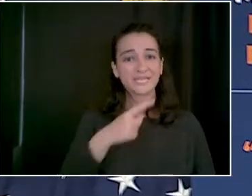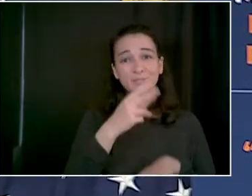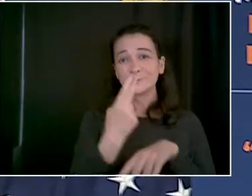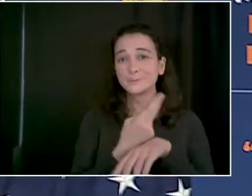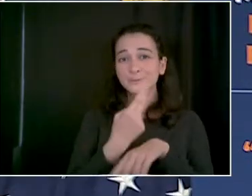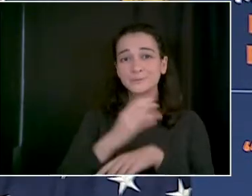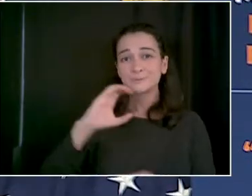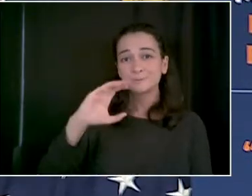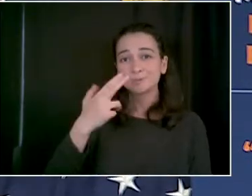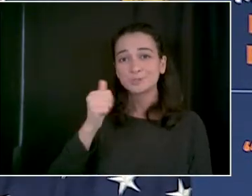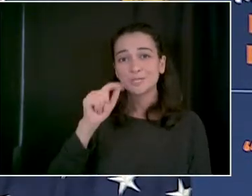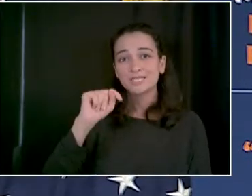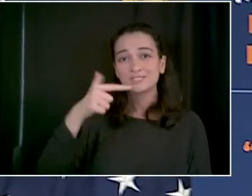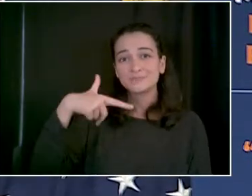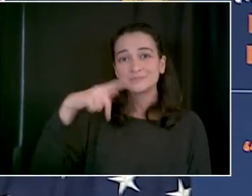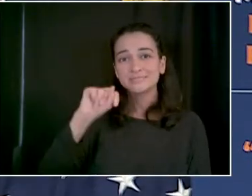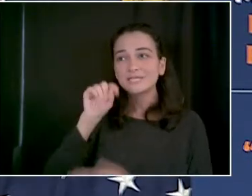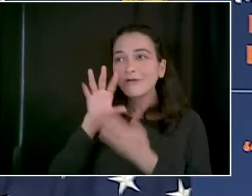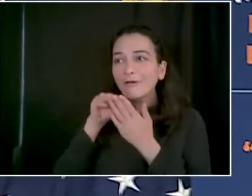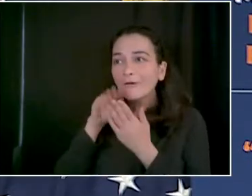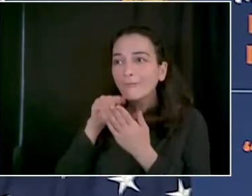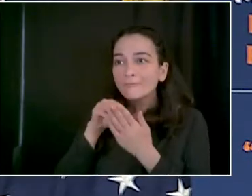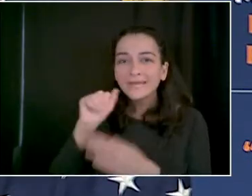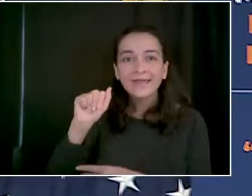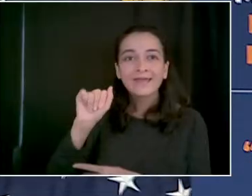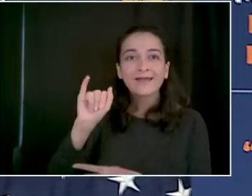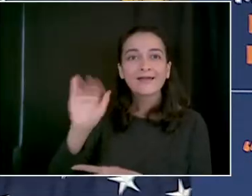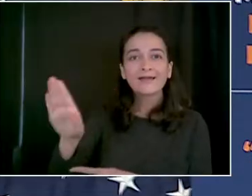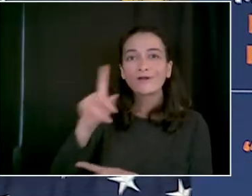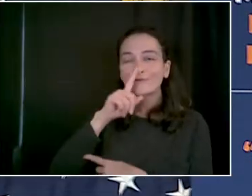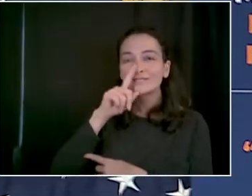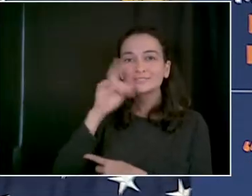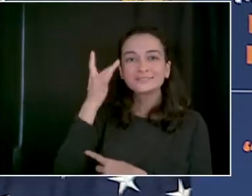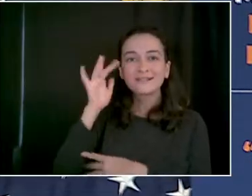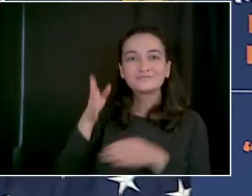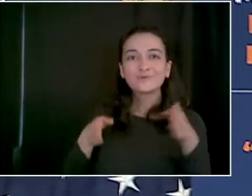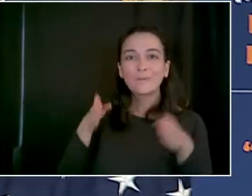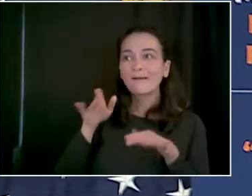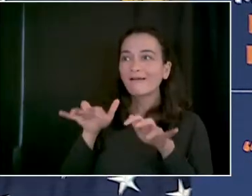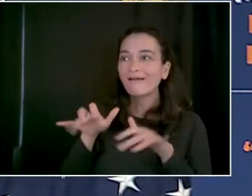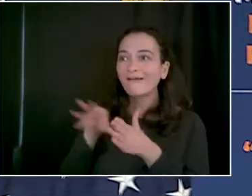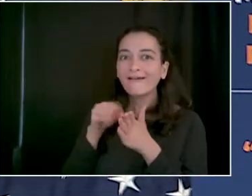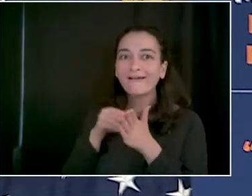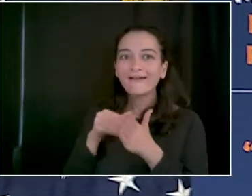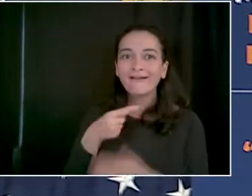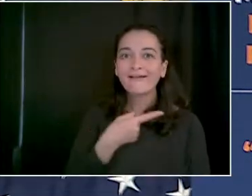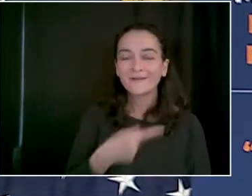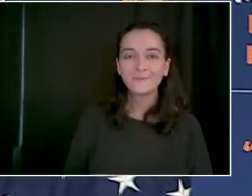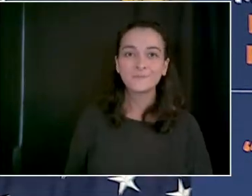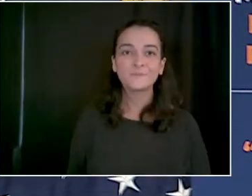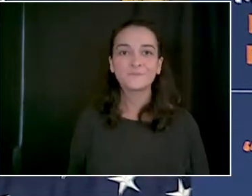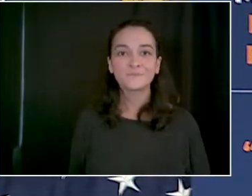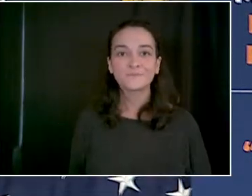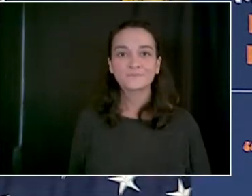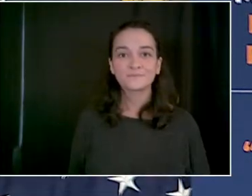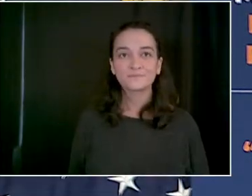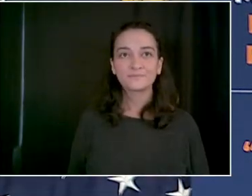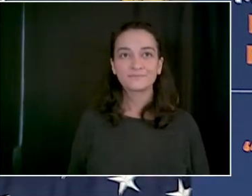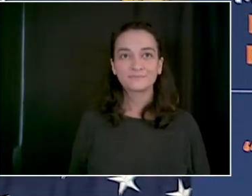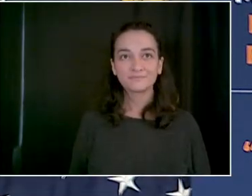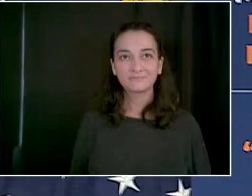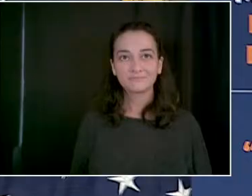take his name off and I'm going to duplicate it. Oh, I'm going to do a new line like Eric Adams. It doesn't seem like he's just like, he's going through the